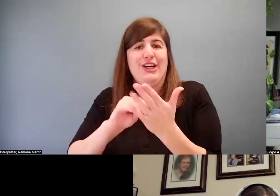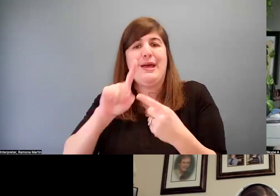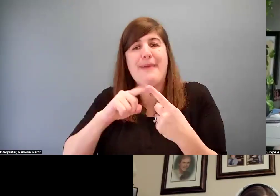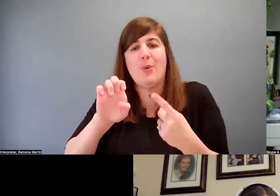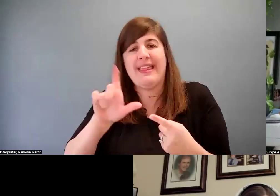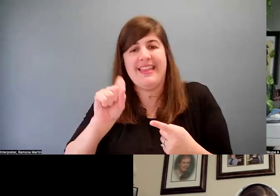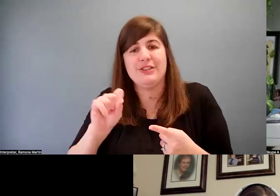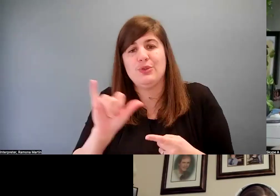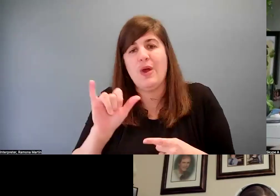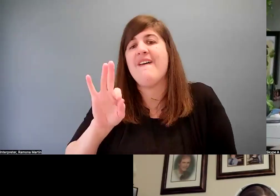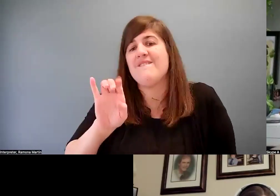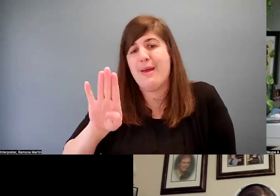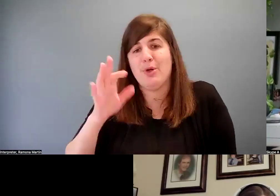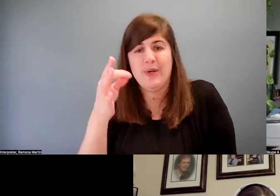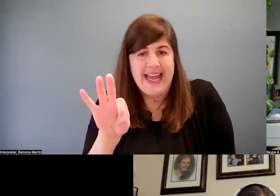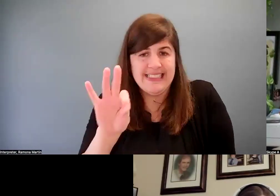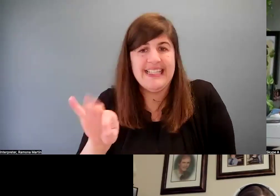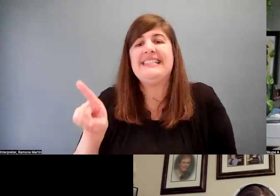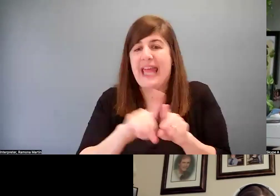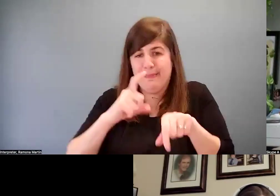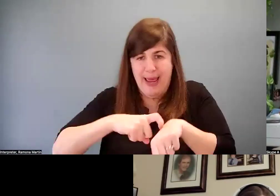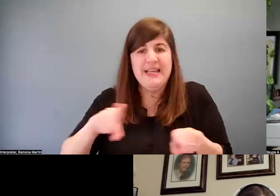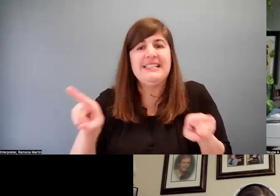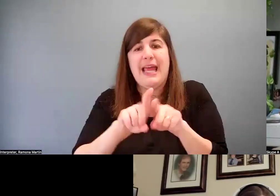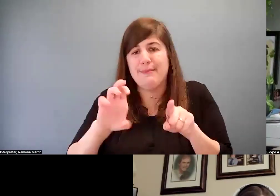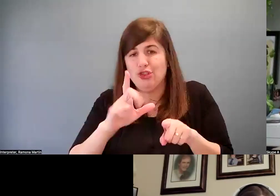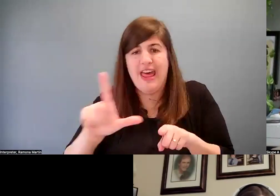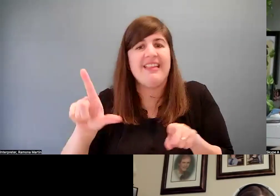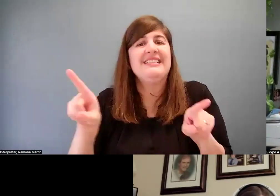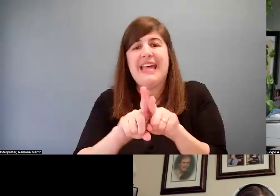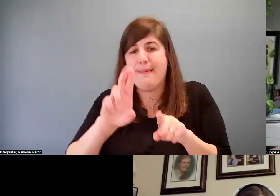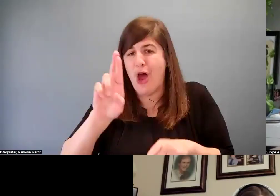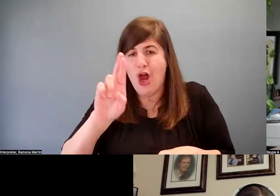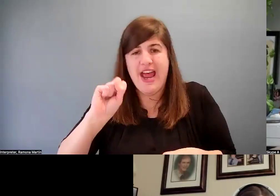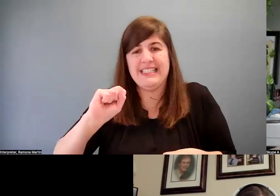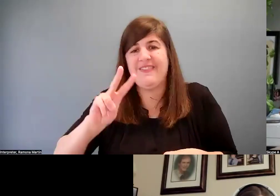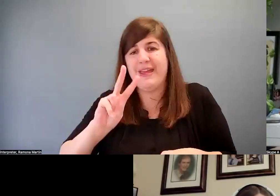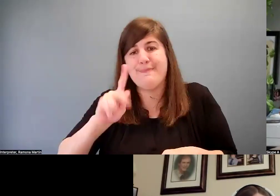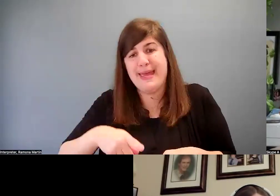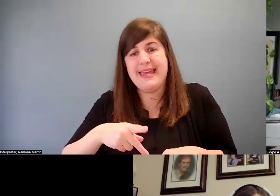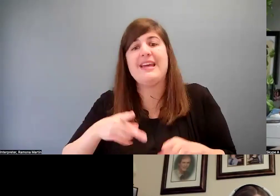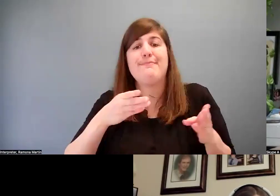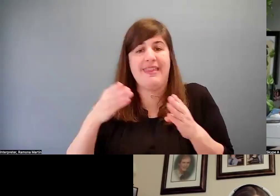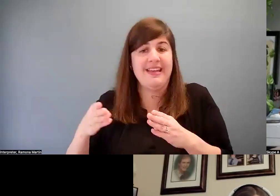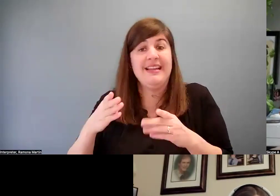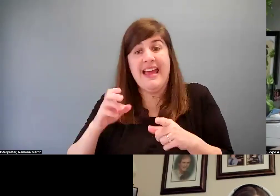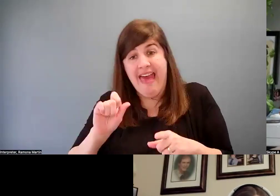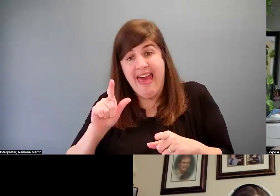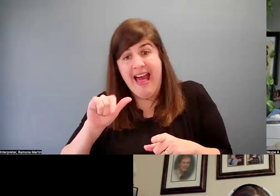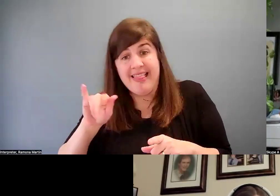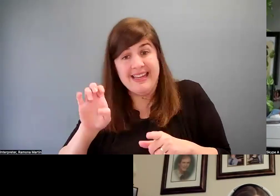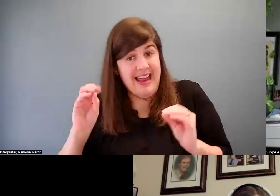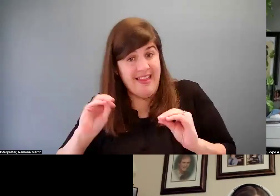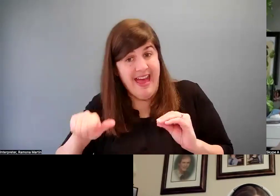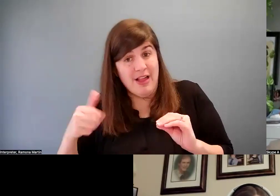be on February 19th, same time, same channel, same RSVP mechanism. We'll see you then. Allie, do you have anything else you'd like to